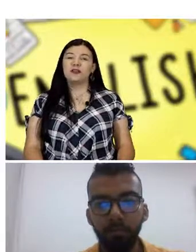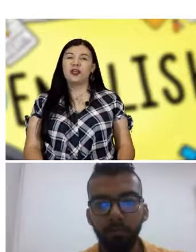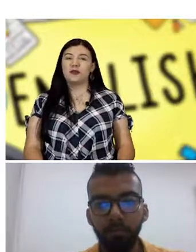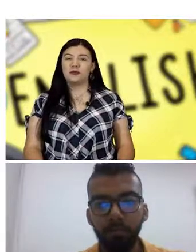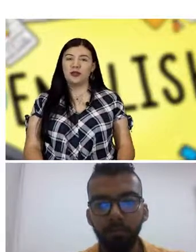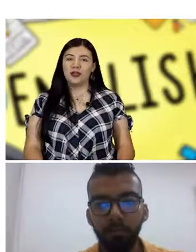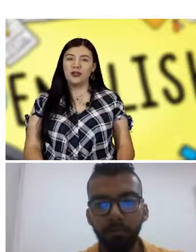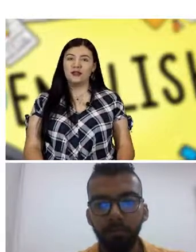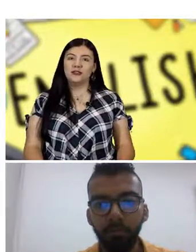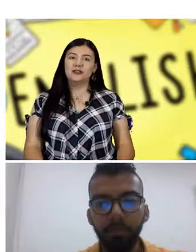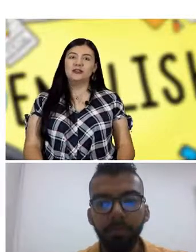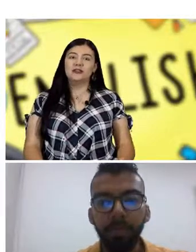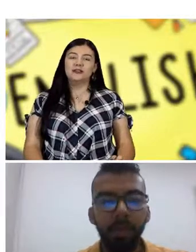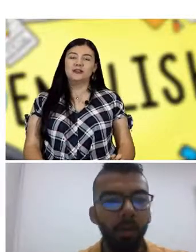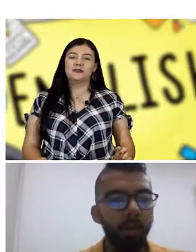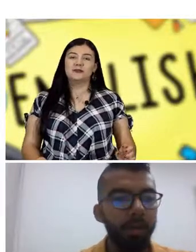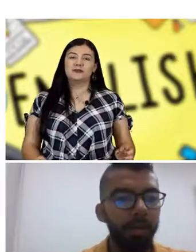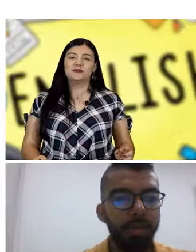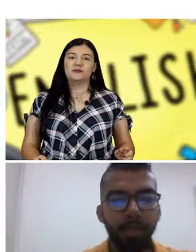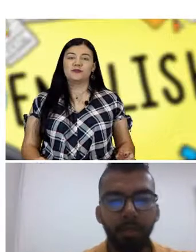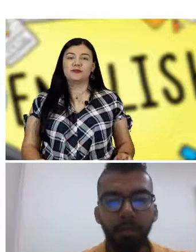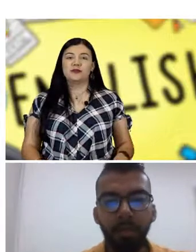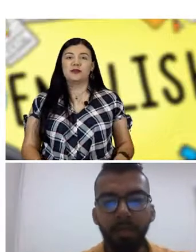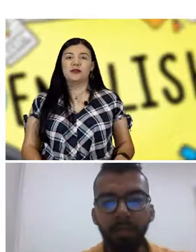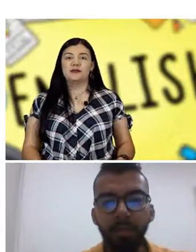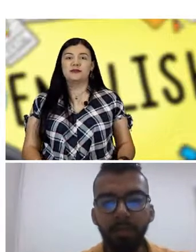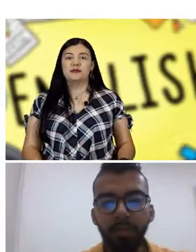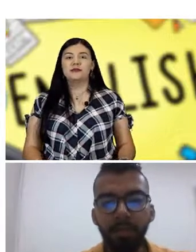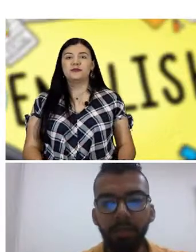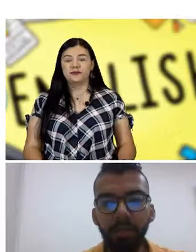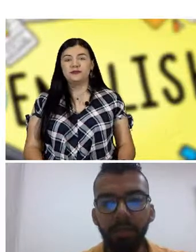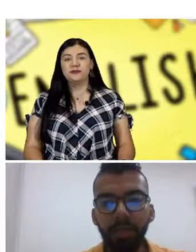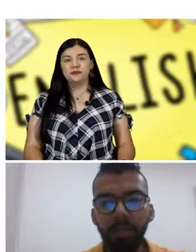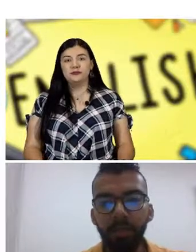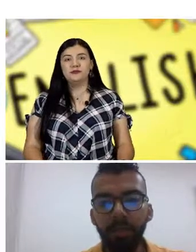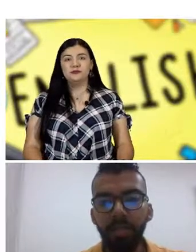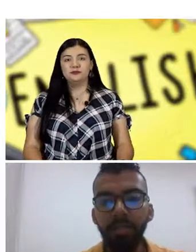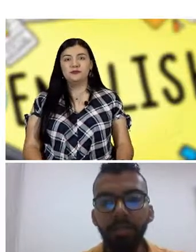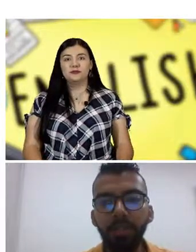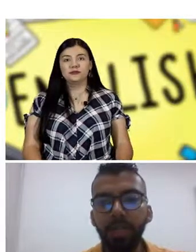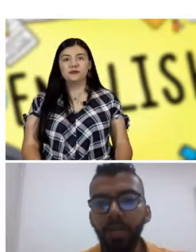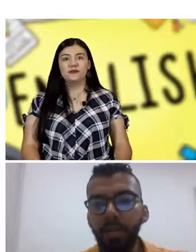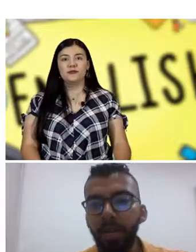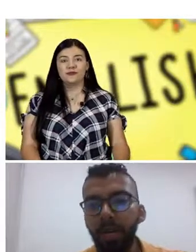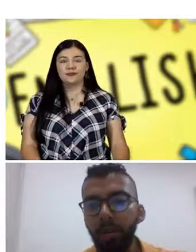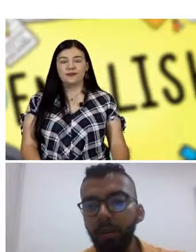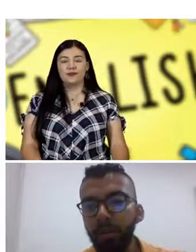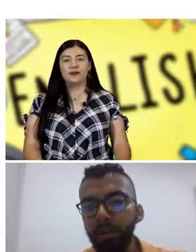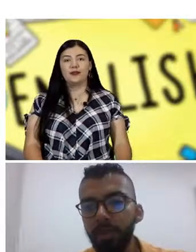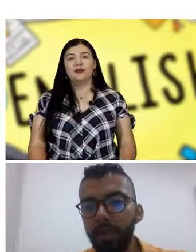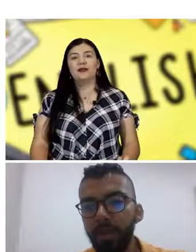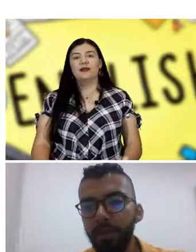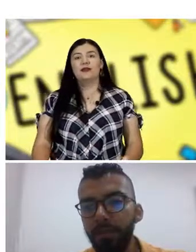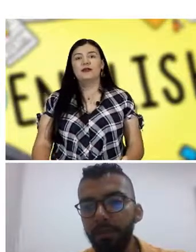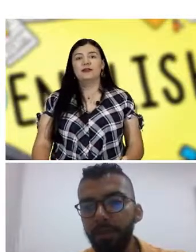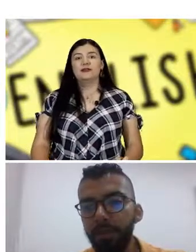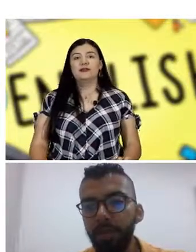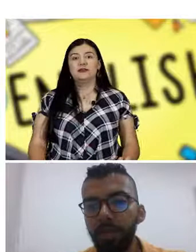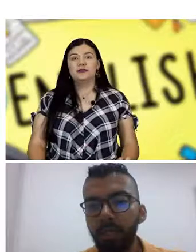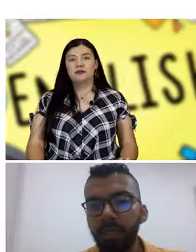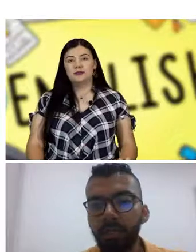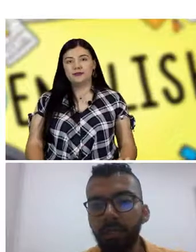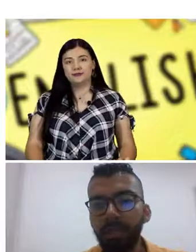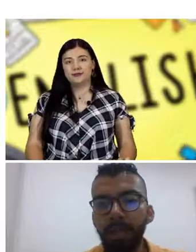we have there, Brian? Okay, thank you very much for the explanation. We also have,